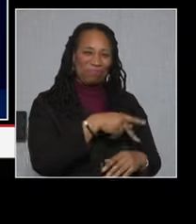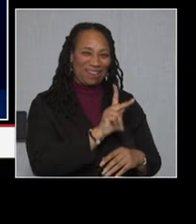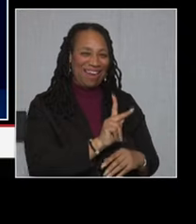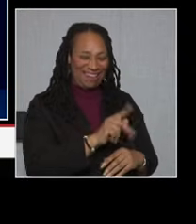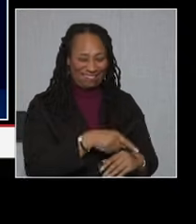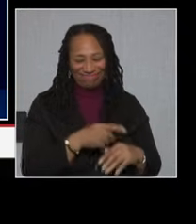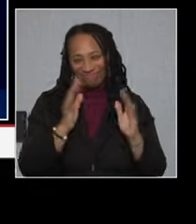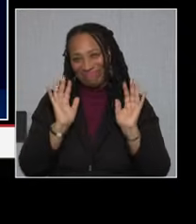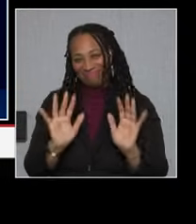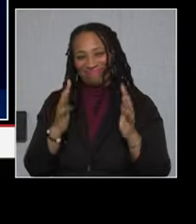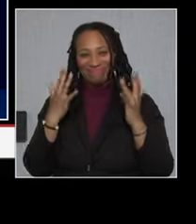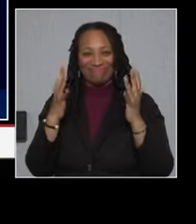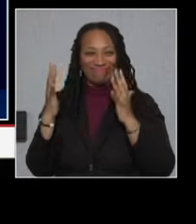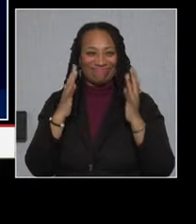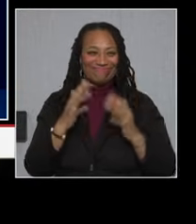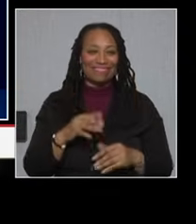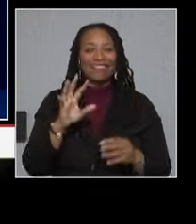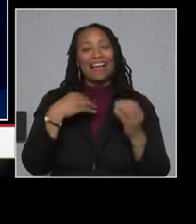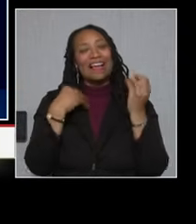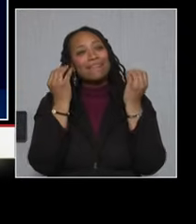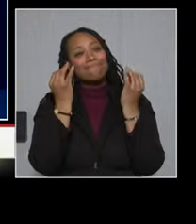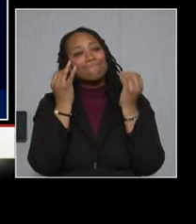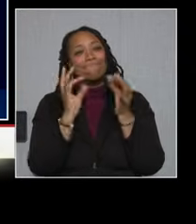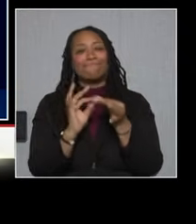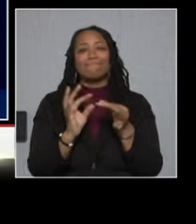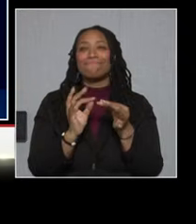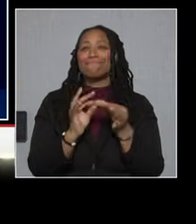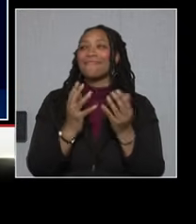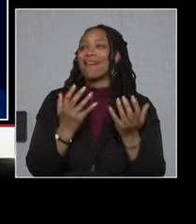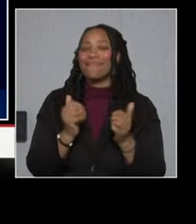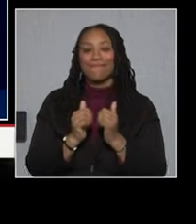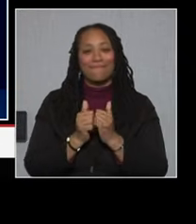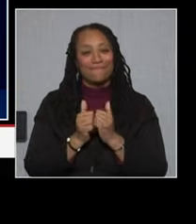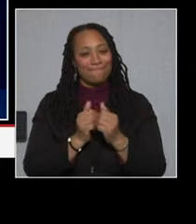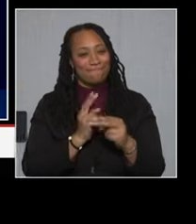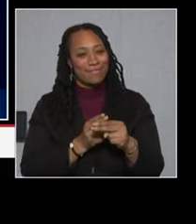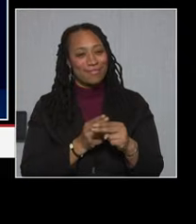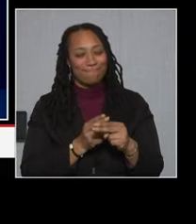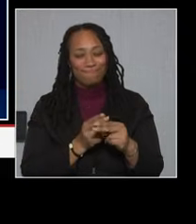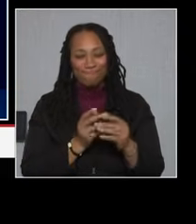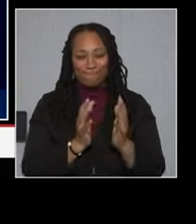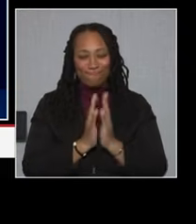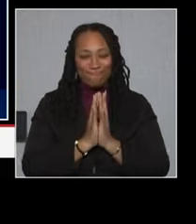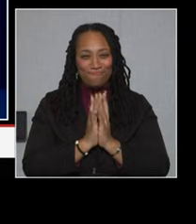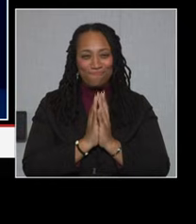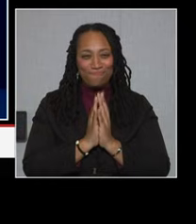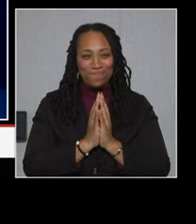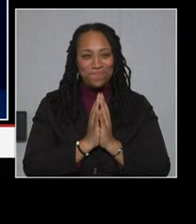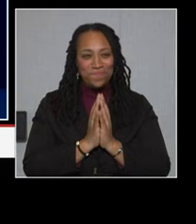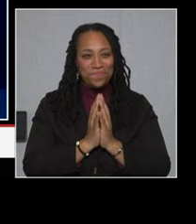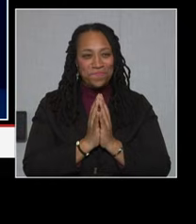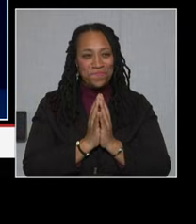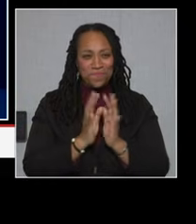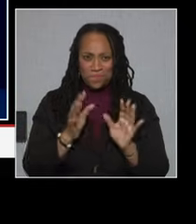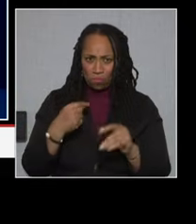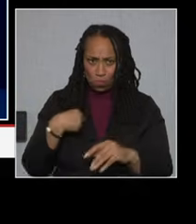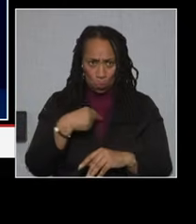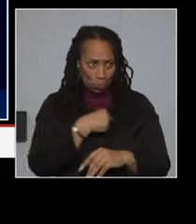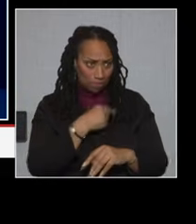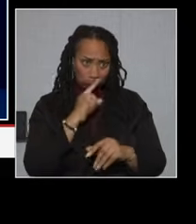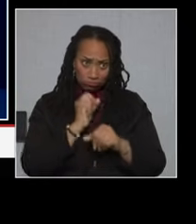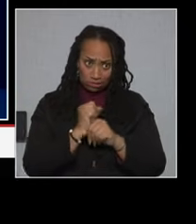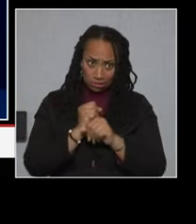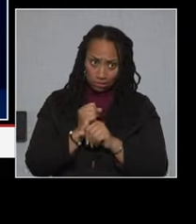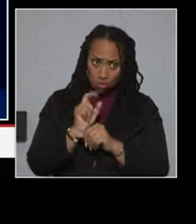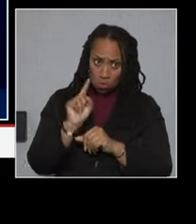nation. Well, I don't know what anybody else who has universal. We are ahead of the game. We're ahead of the game on universal. So